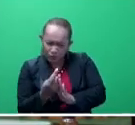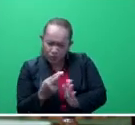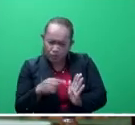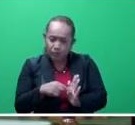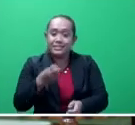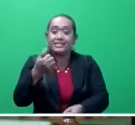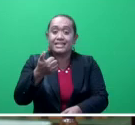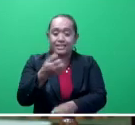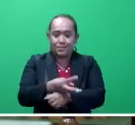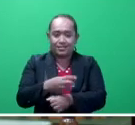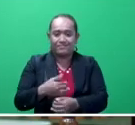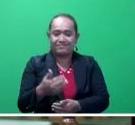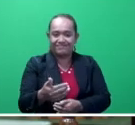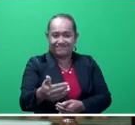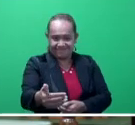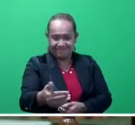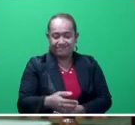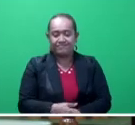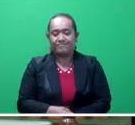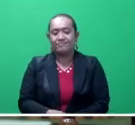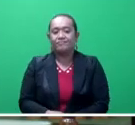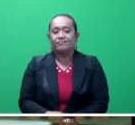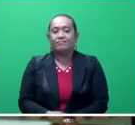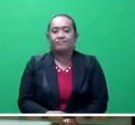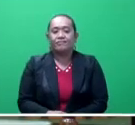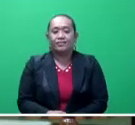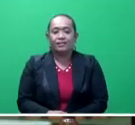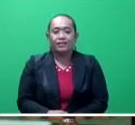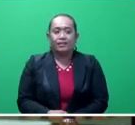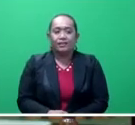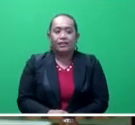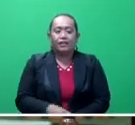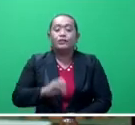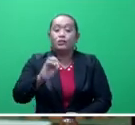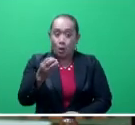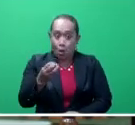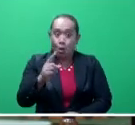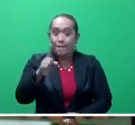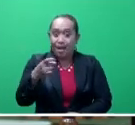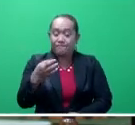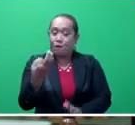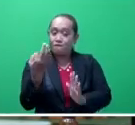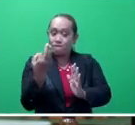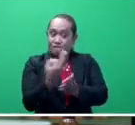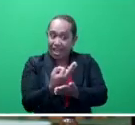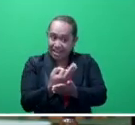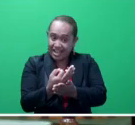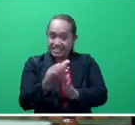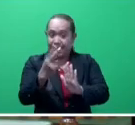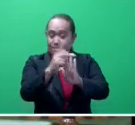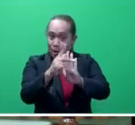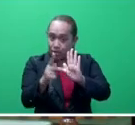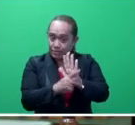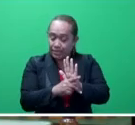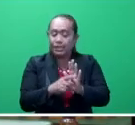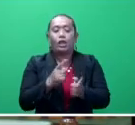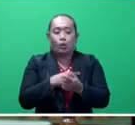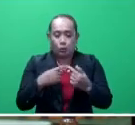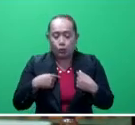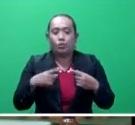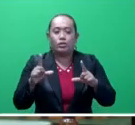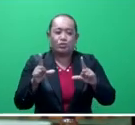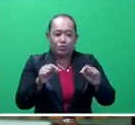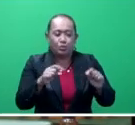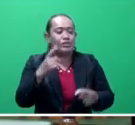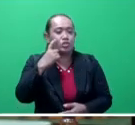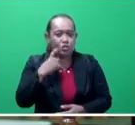time is sensible and prudent. From the standpoint of finance and policy, we are doing a tremendous amount with the resources we have.